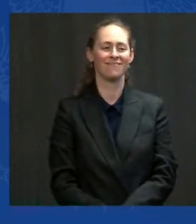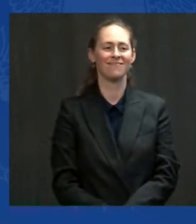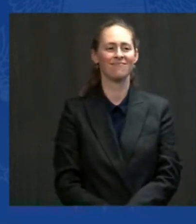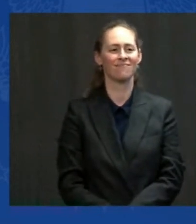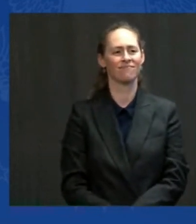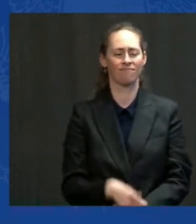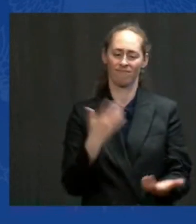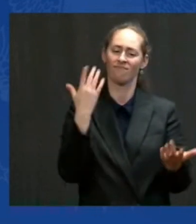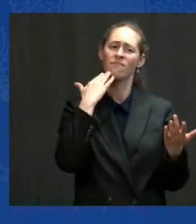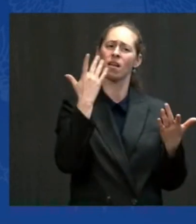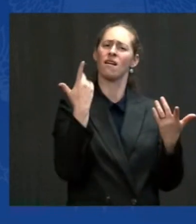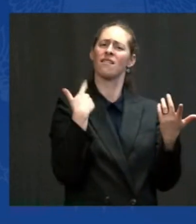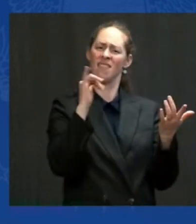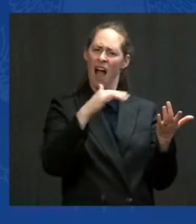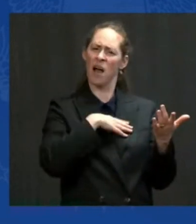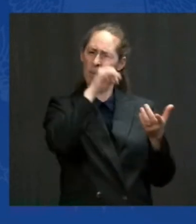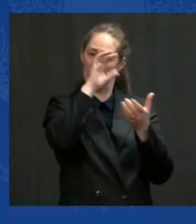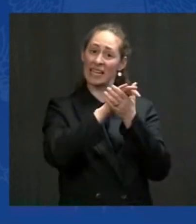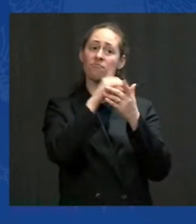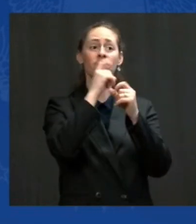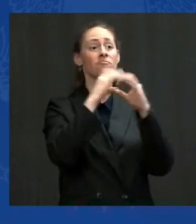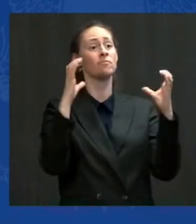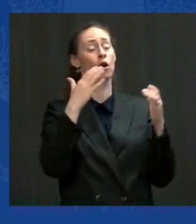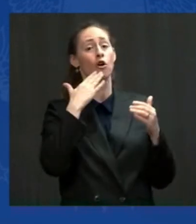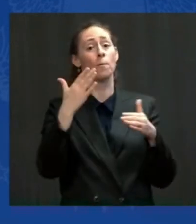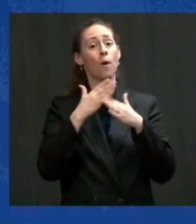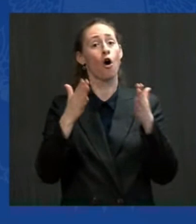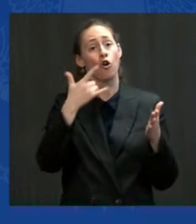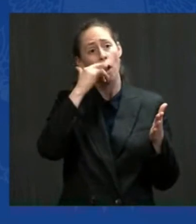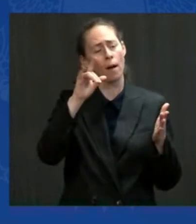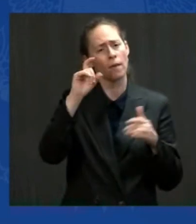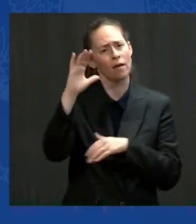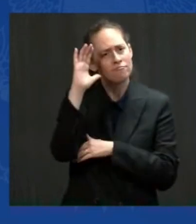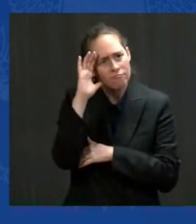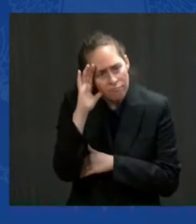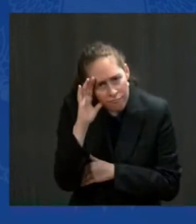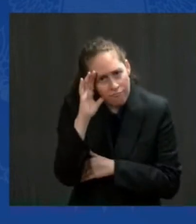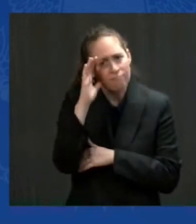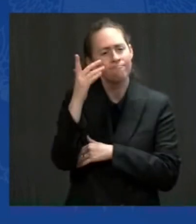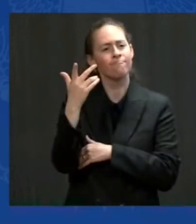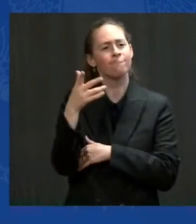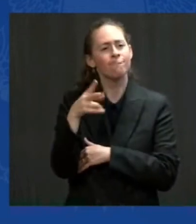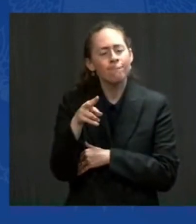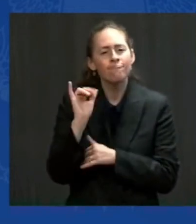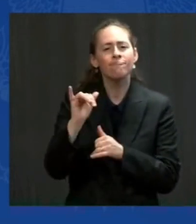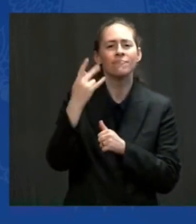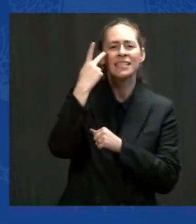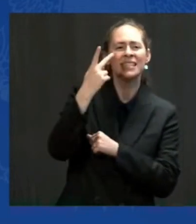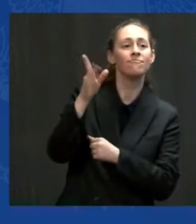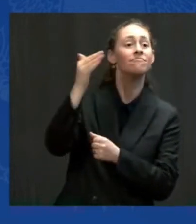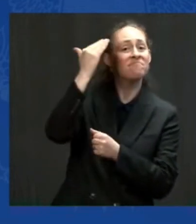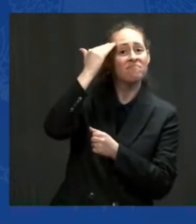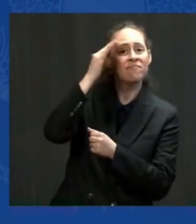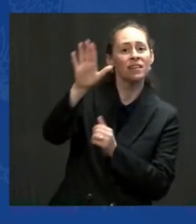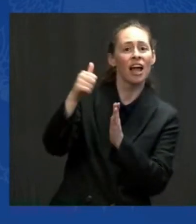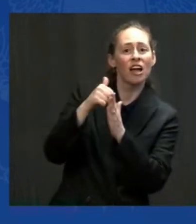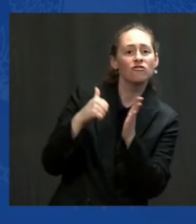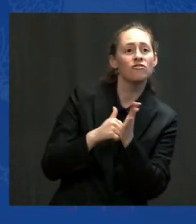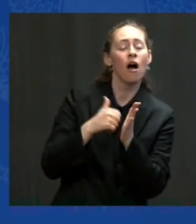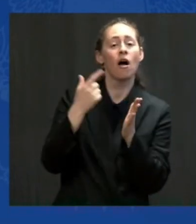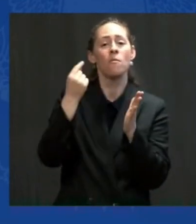partner, you are listening to your spouse, Mr. President, because I see in your agenda and proposed investments the essential